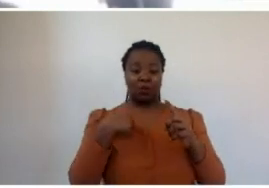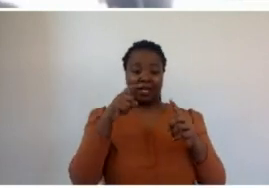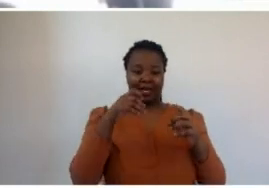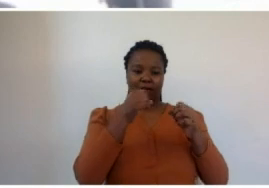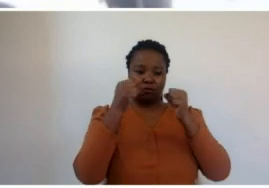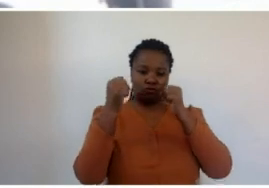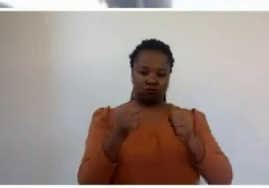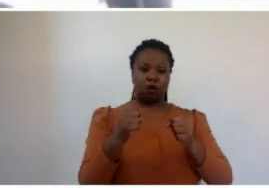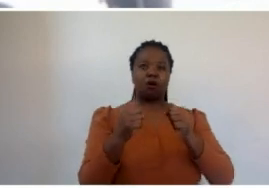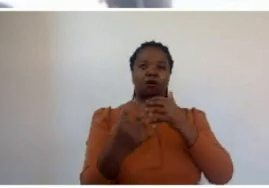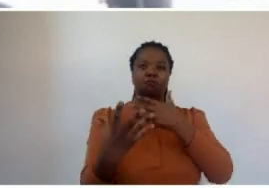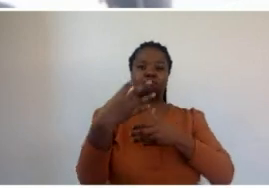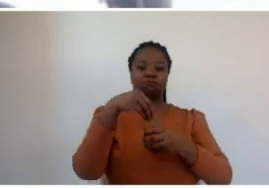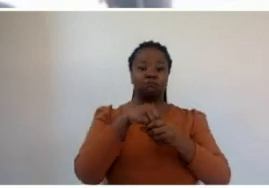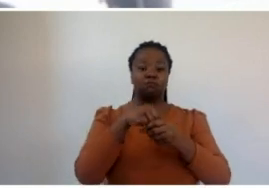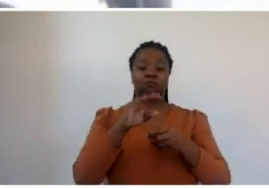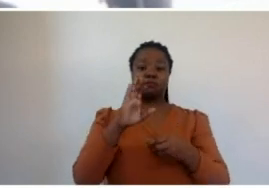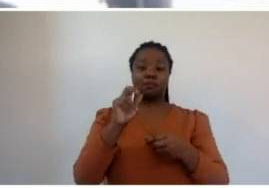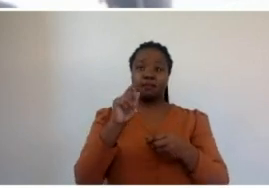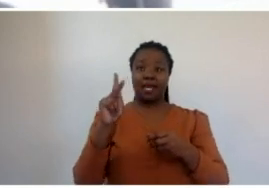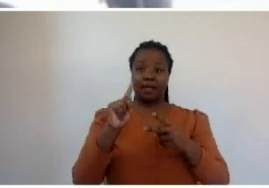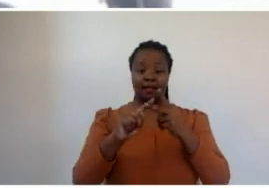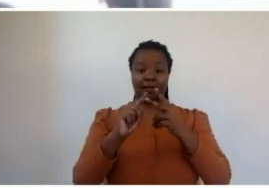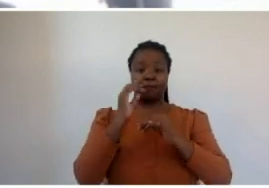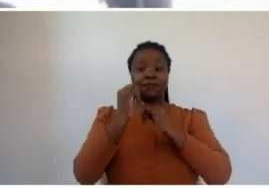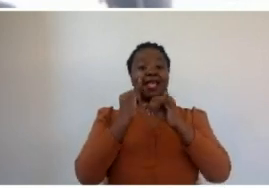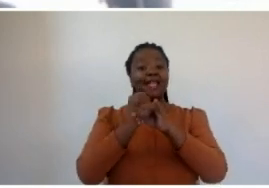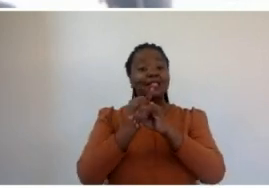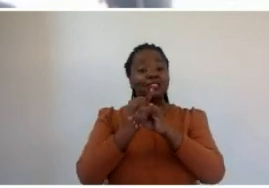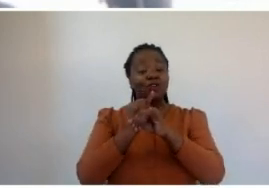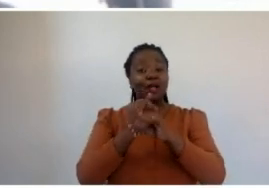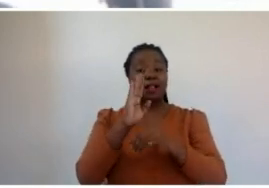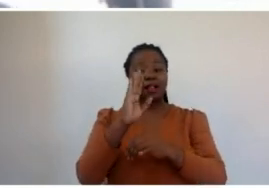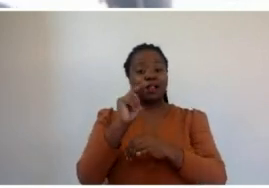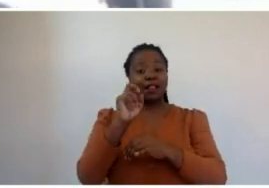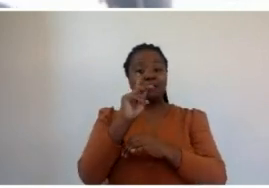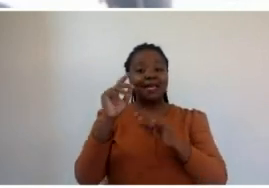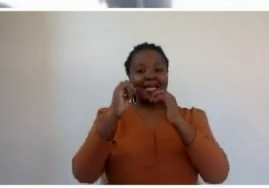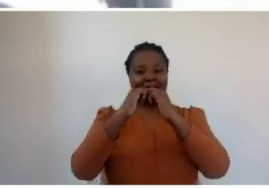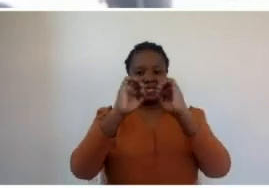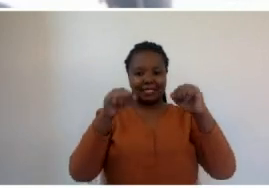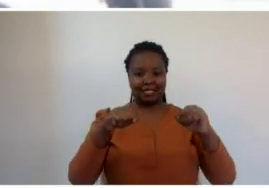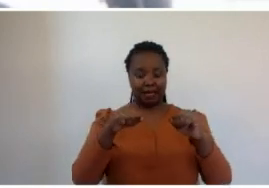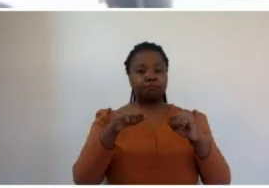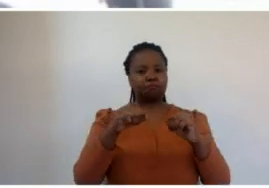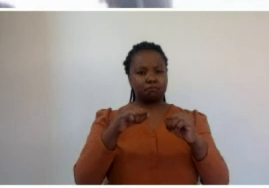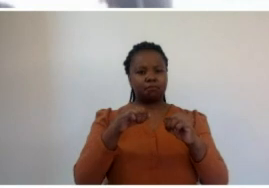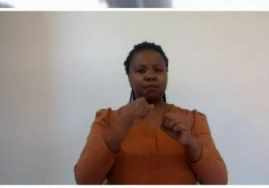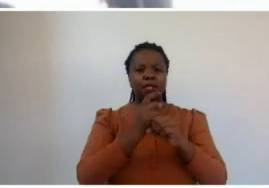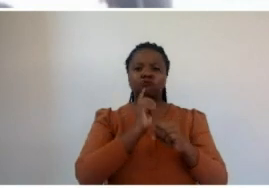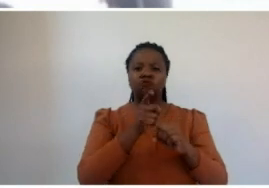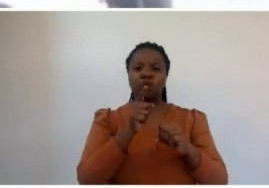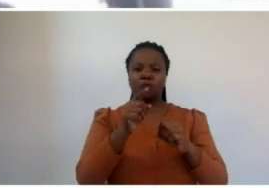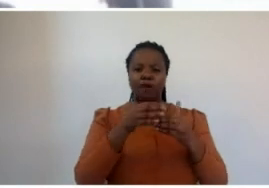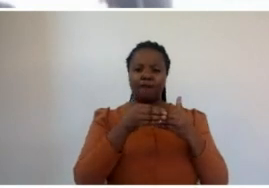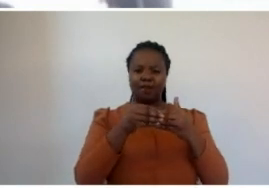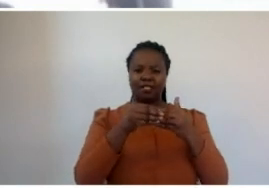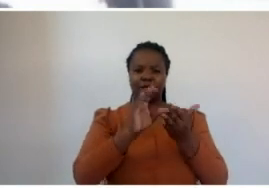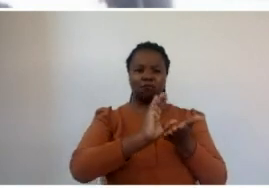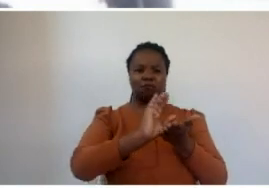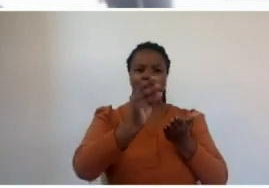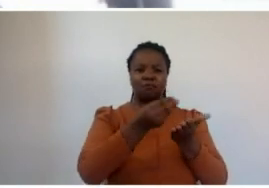the banks, by the international banking system, to ensure flexible funding to countries that are hosting